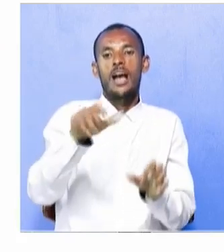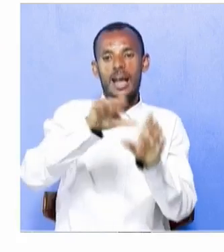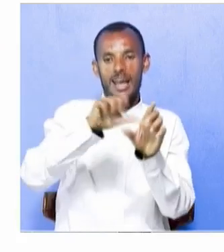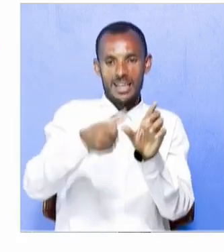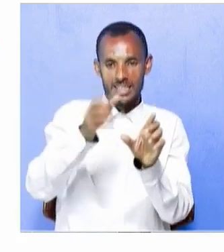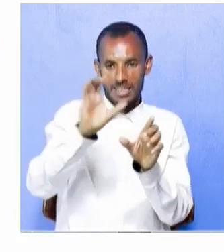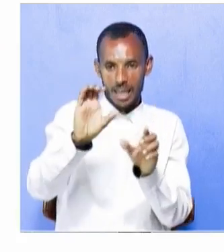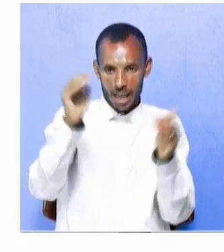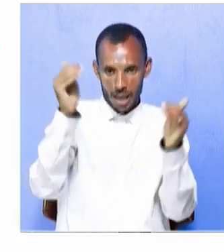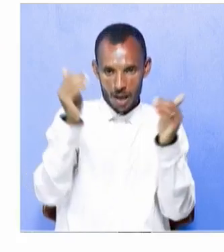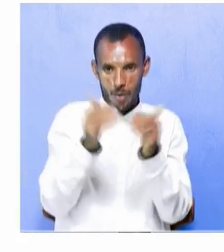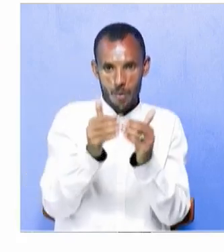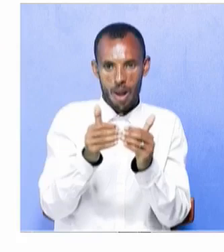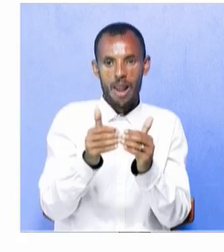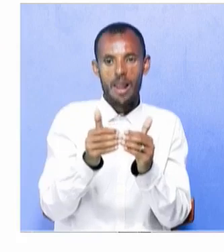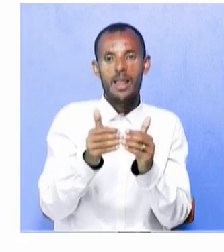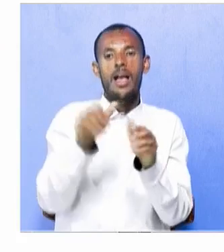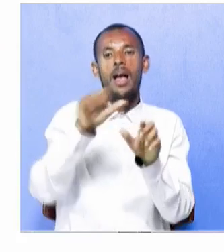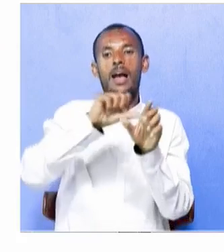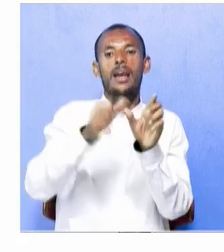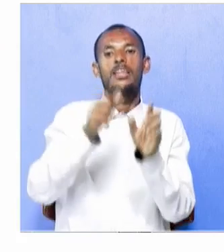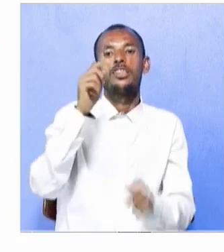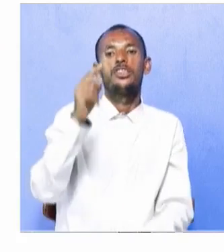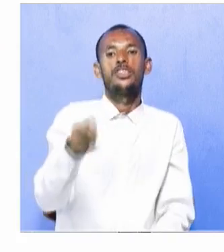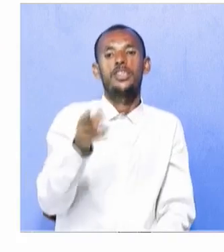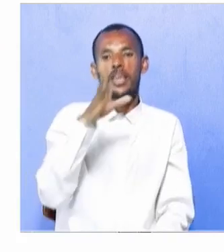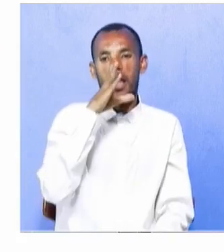to angle G. And